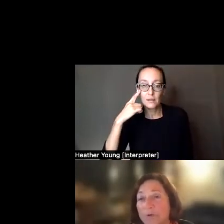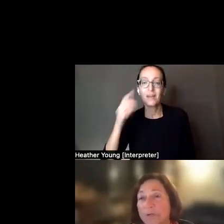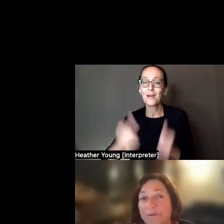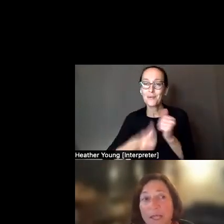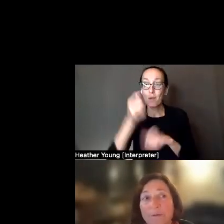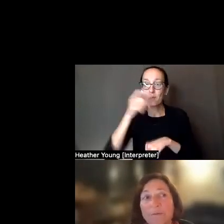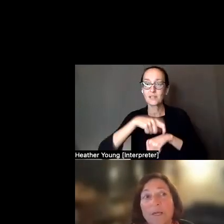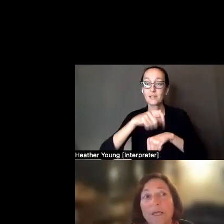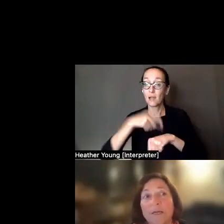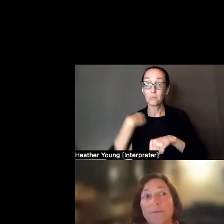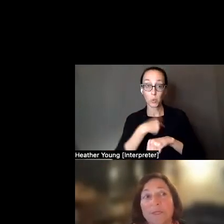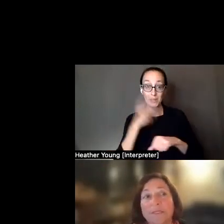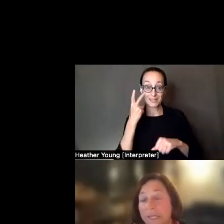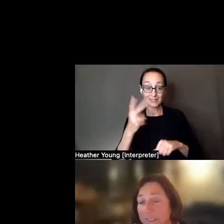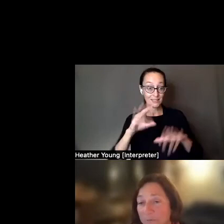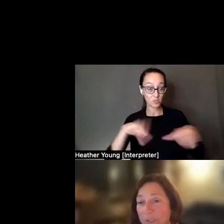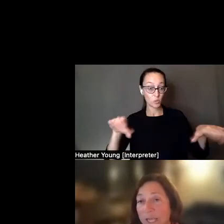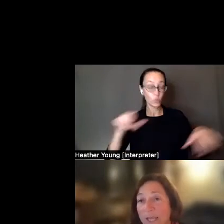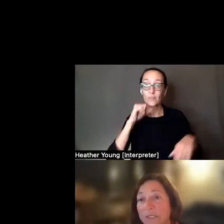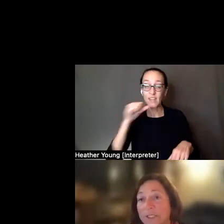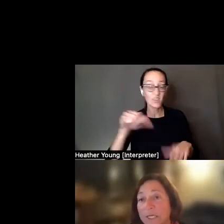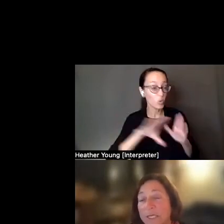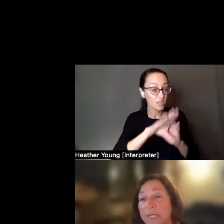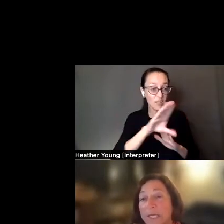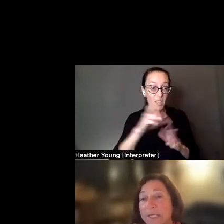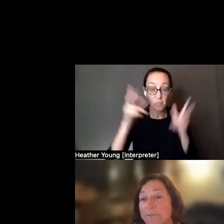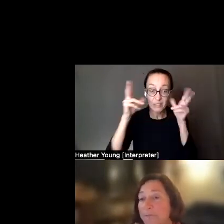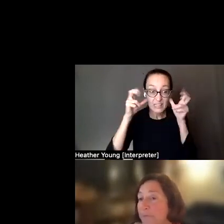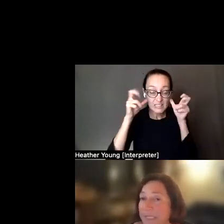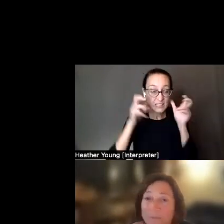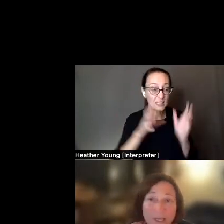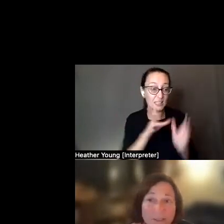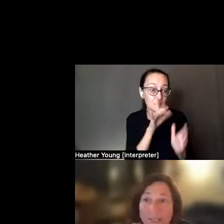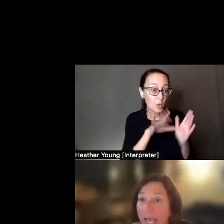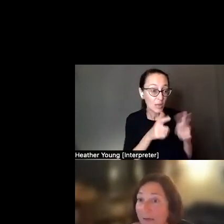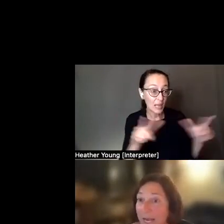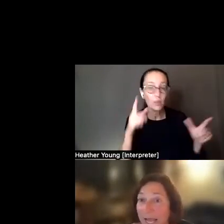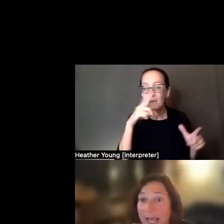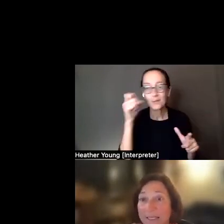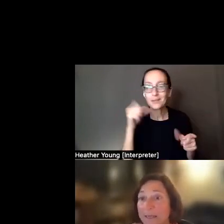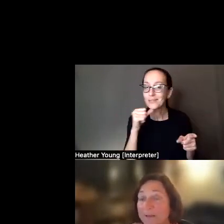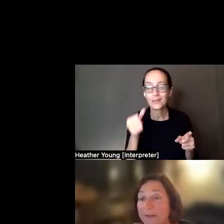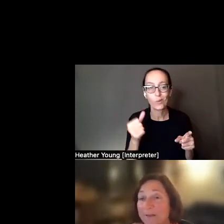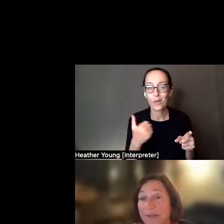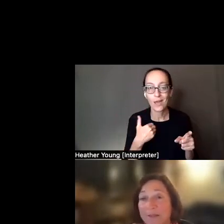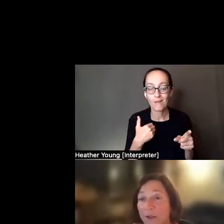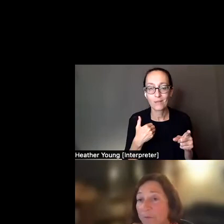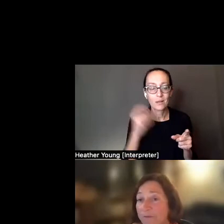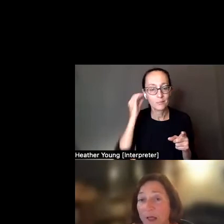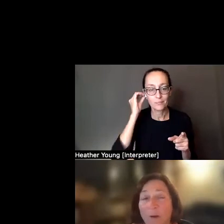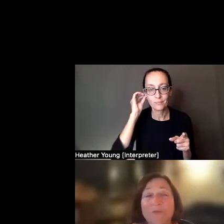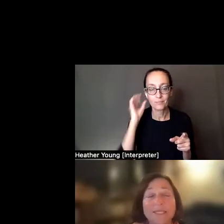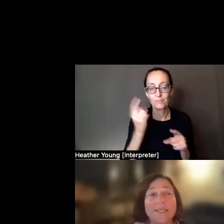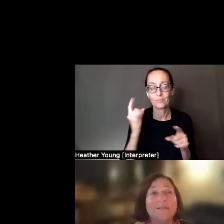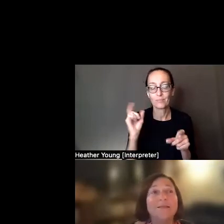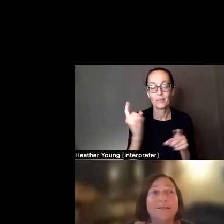don't develop listening and spoken language, it's because they haven't had that therapy